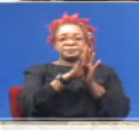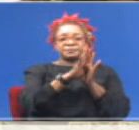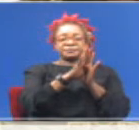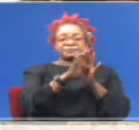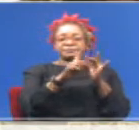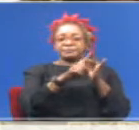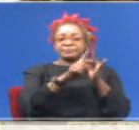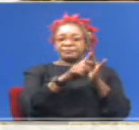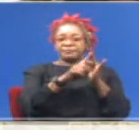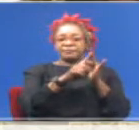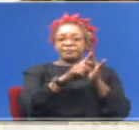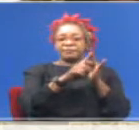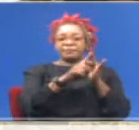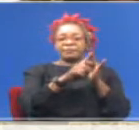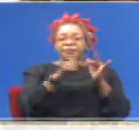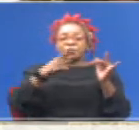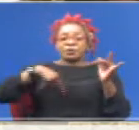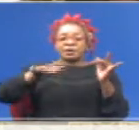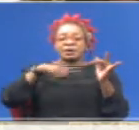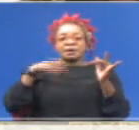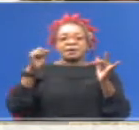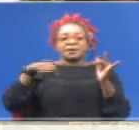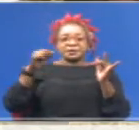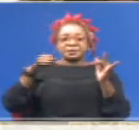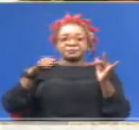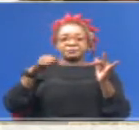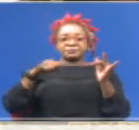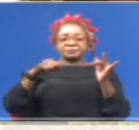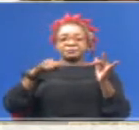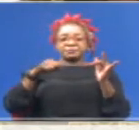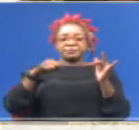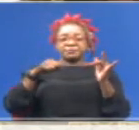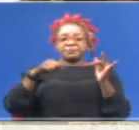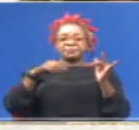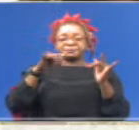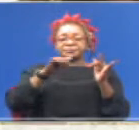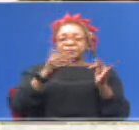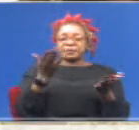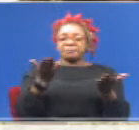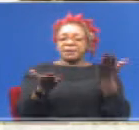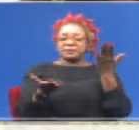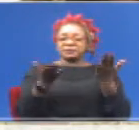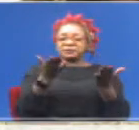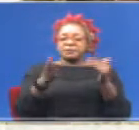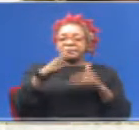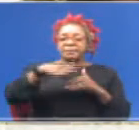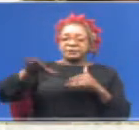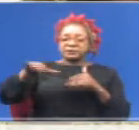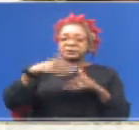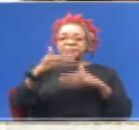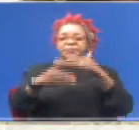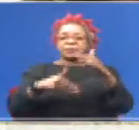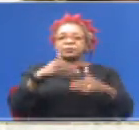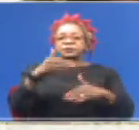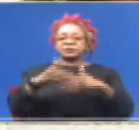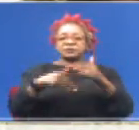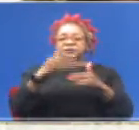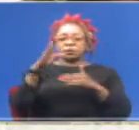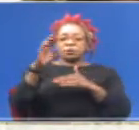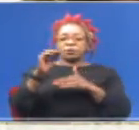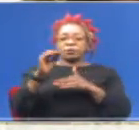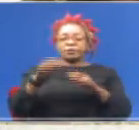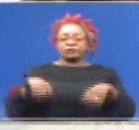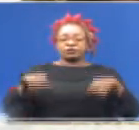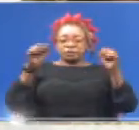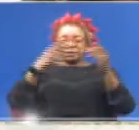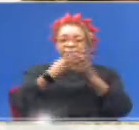Two, you agree that a balanced parliamentary process co-chaired by both